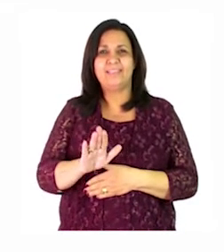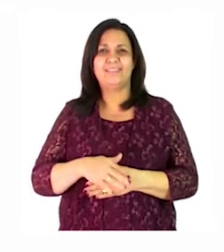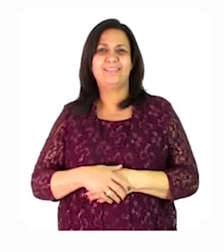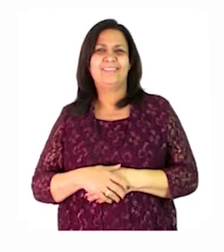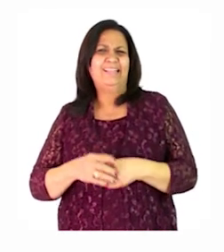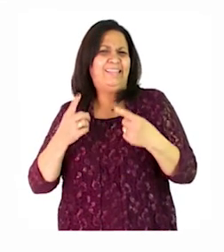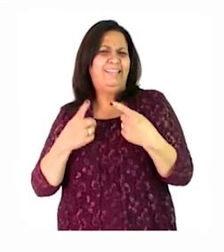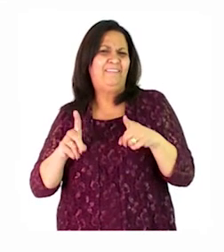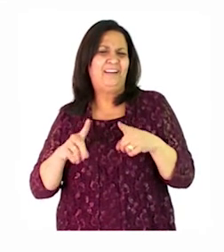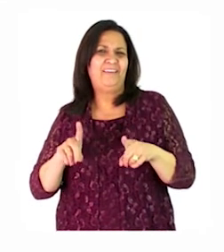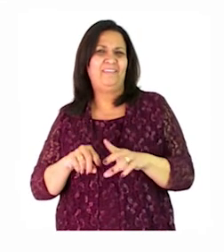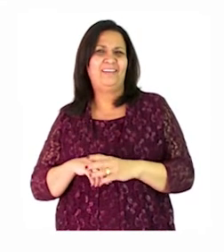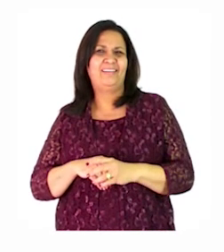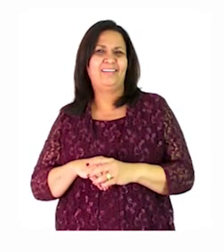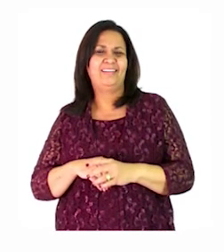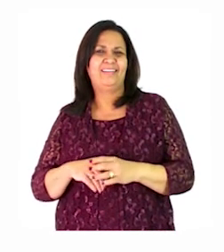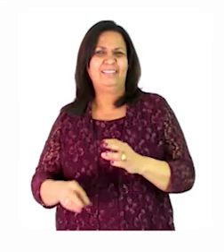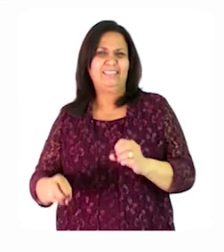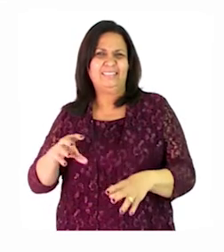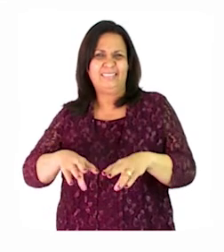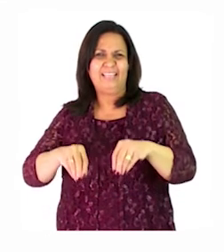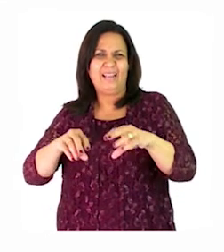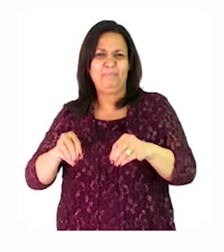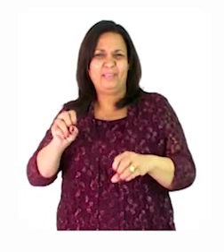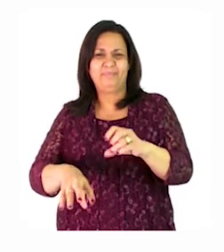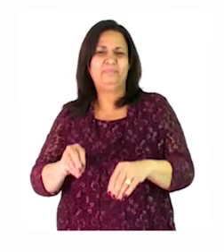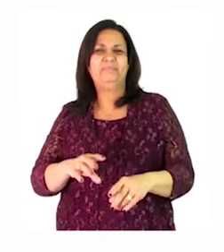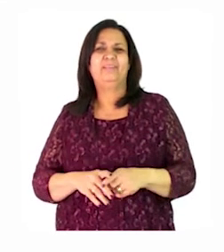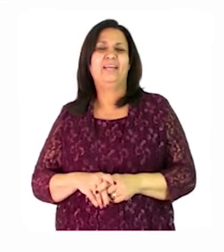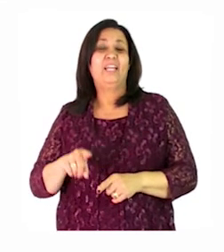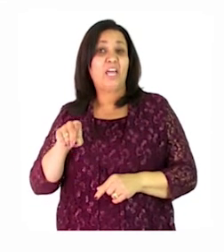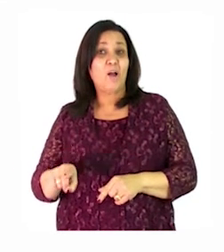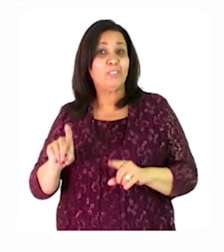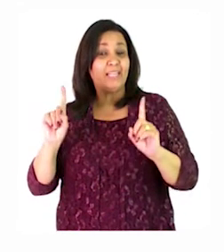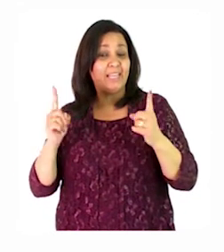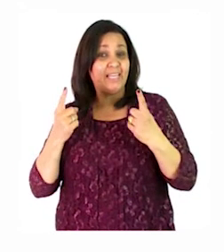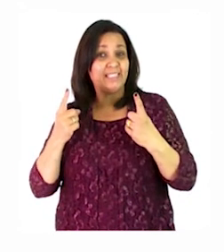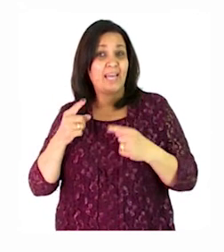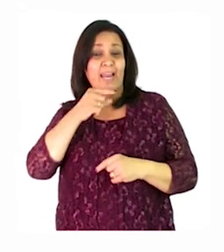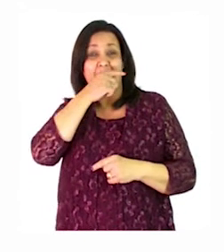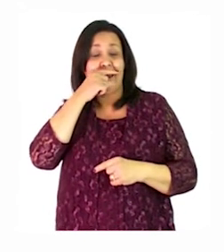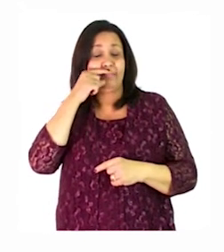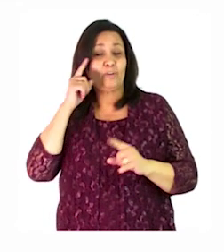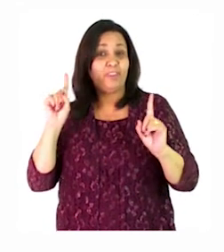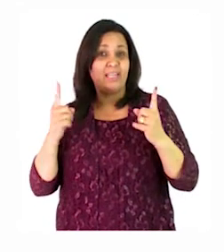trampoline, the sand pit. All those are names of